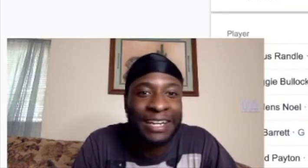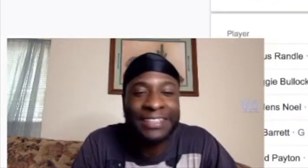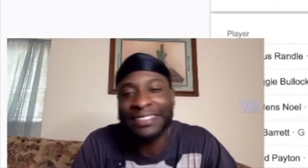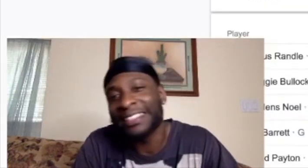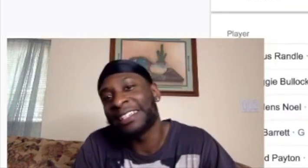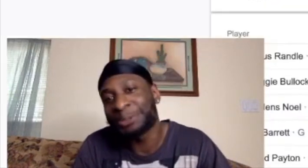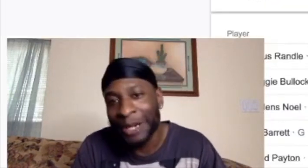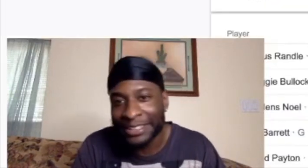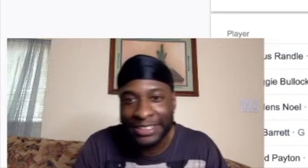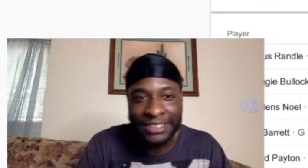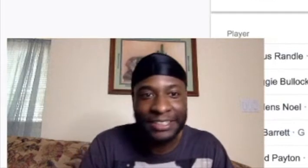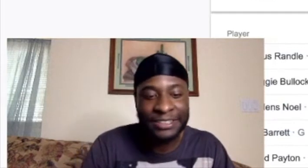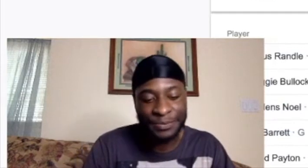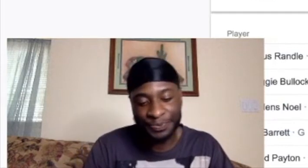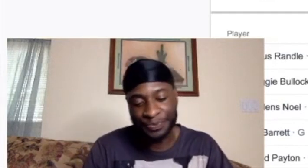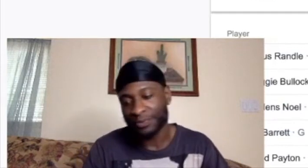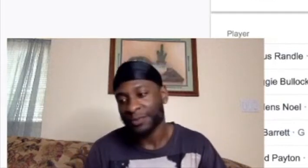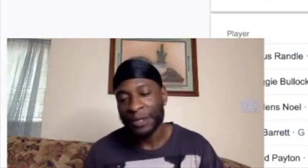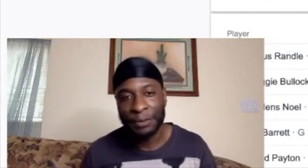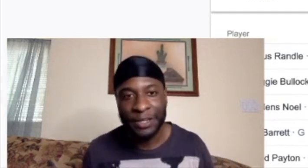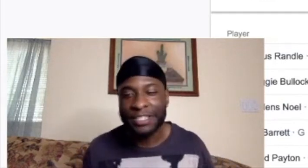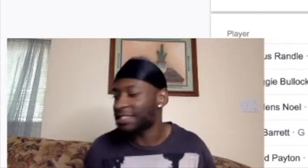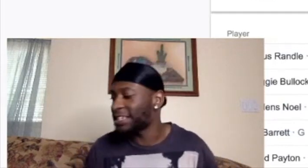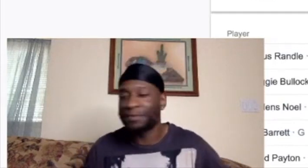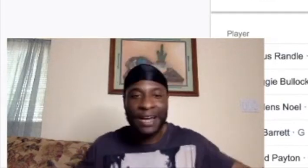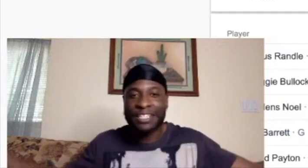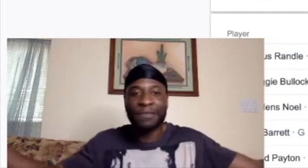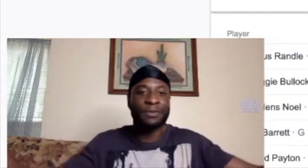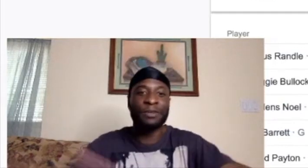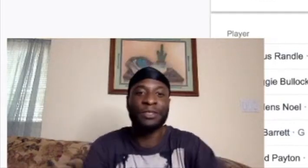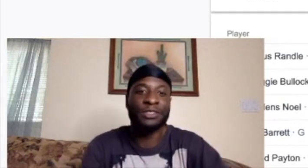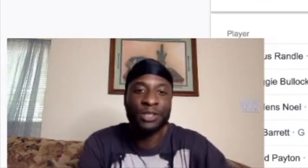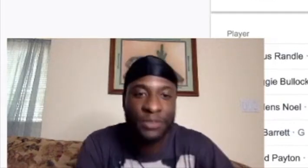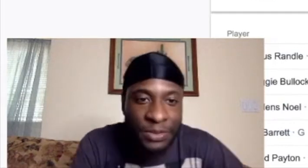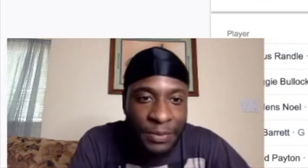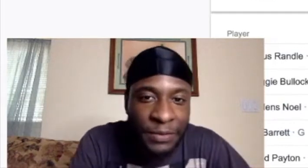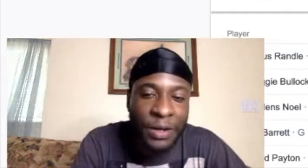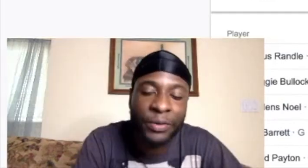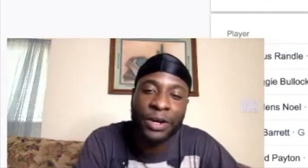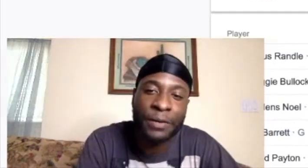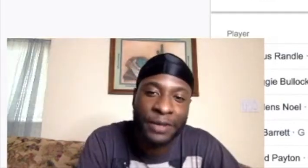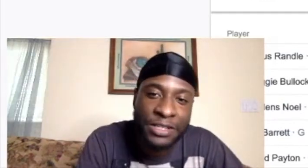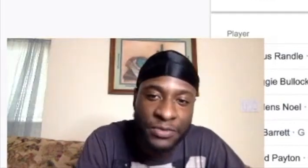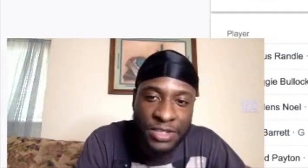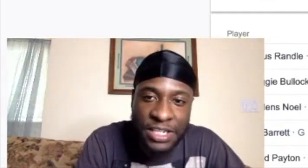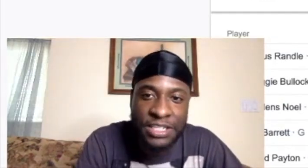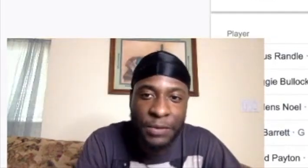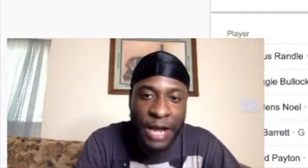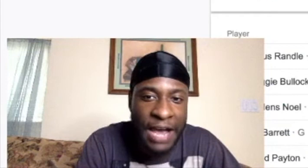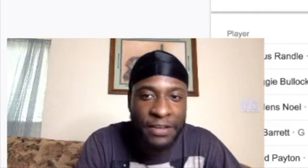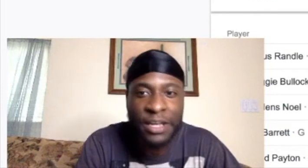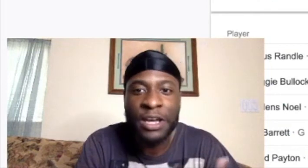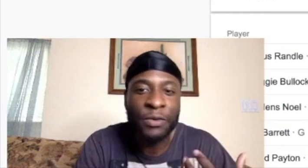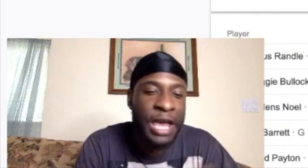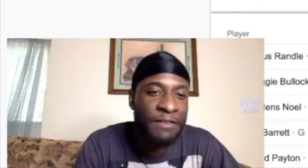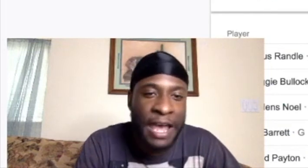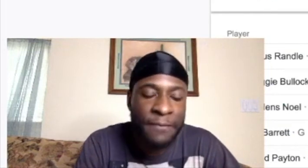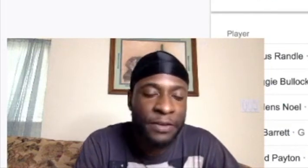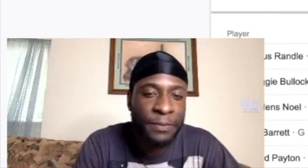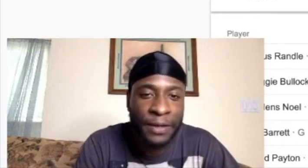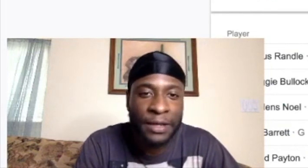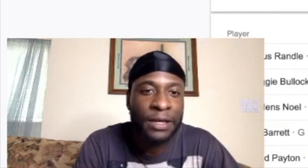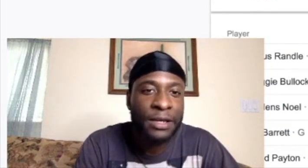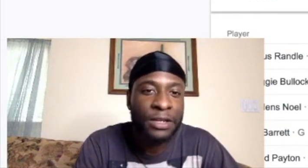whole entire city is watching this. Because it's Knicks basketball, and we deserve to be where we are because of a season that we're having. We